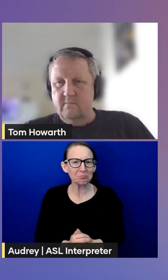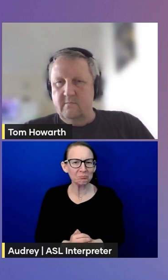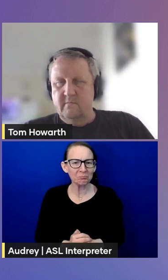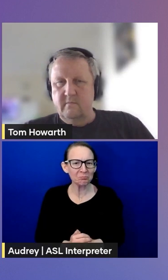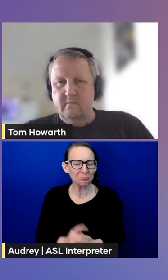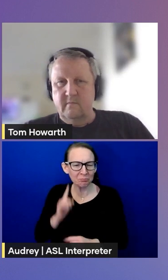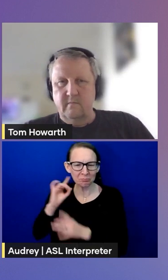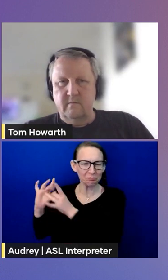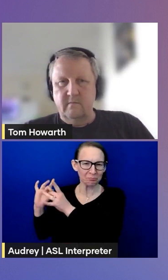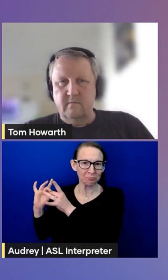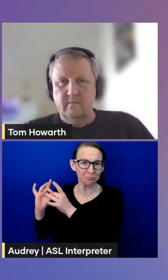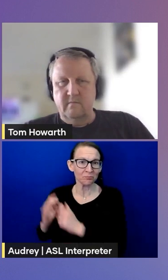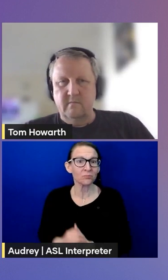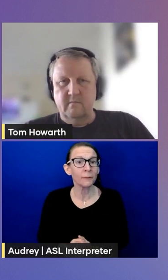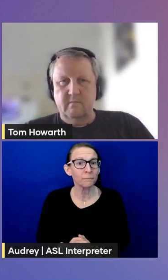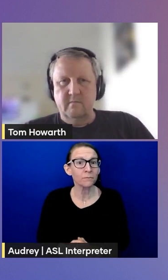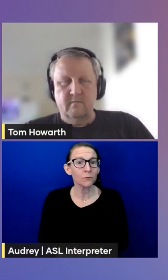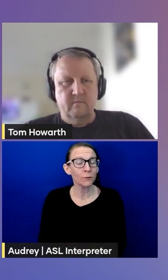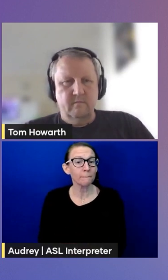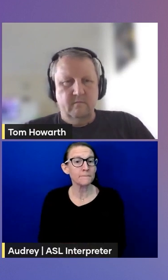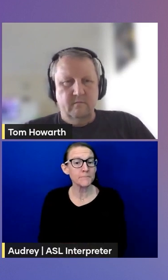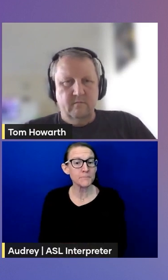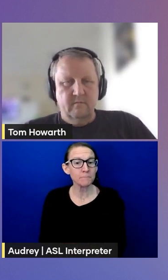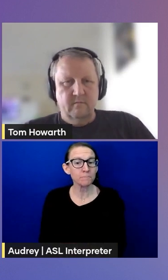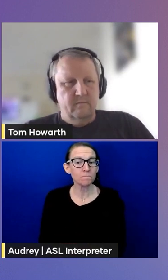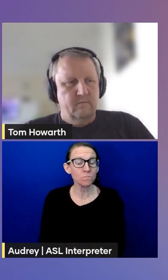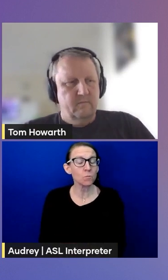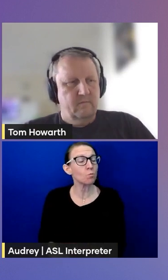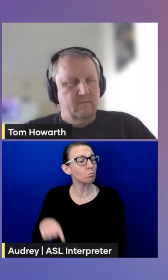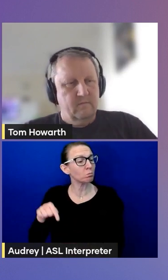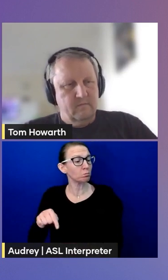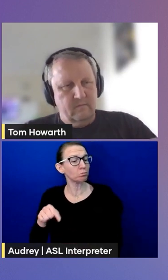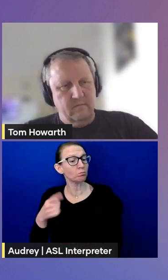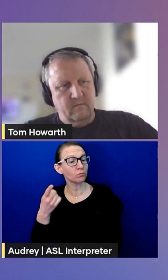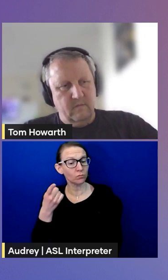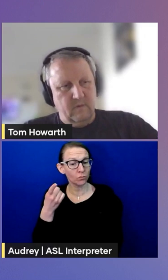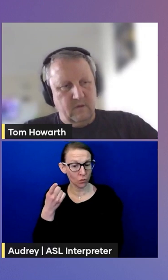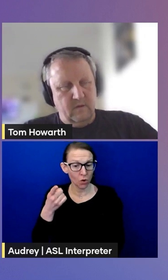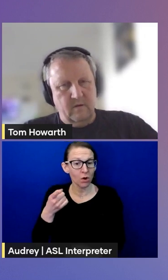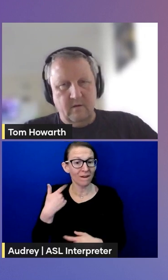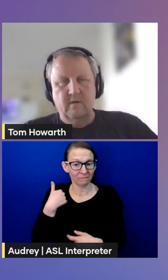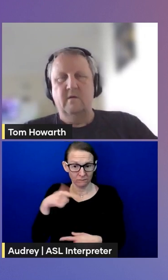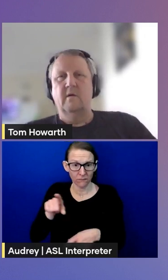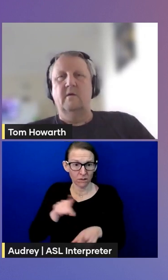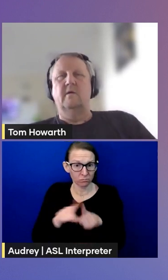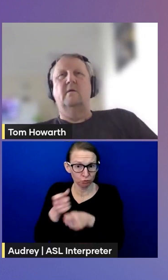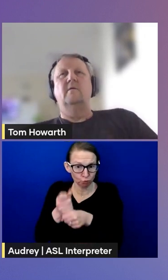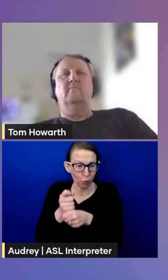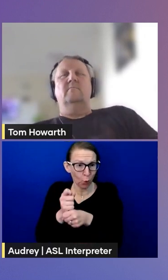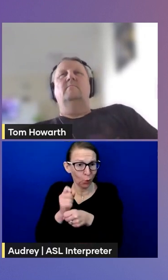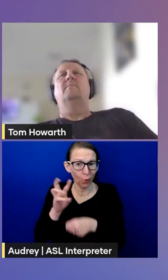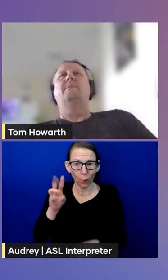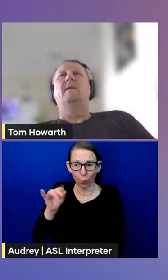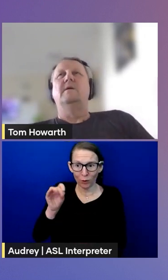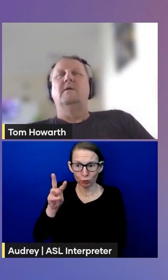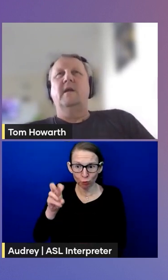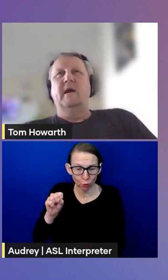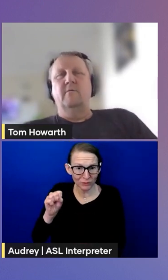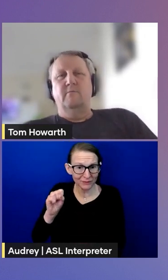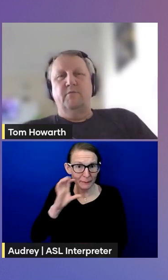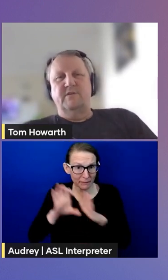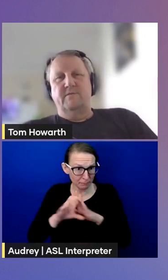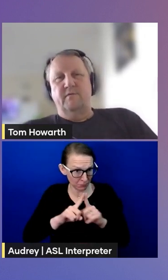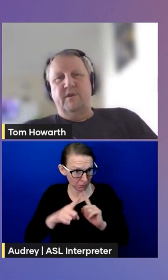Like, besides spinning up Windows or creating Windows images, do you provision anything else like with it?